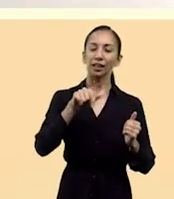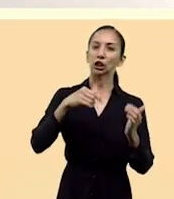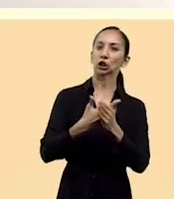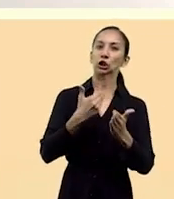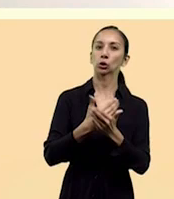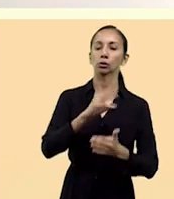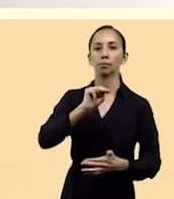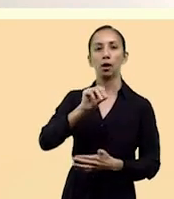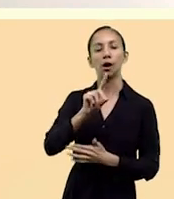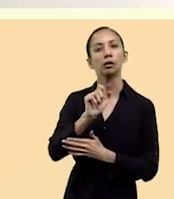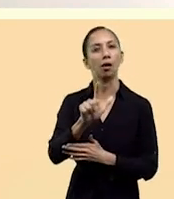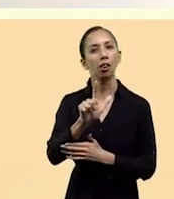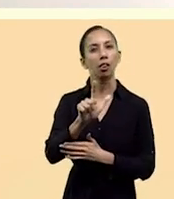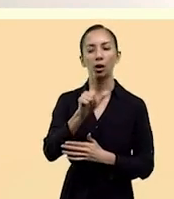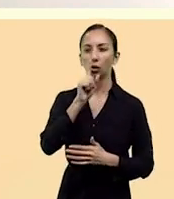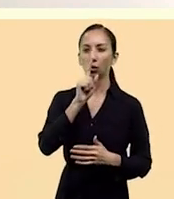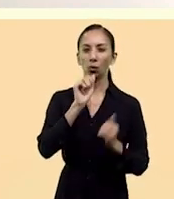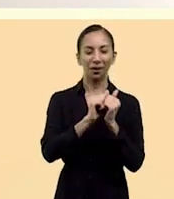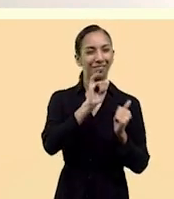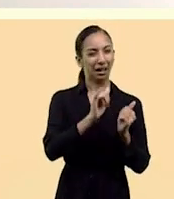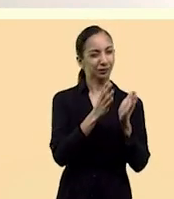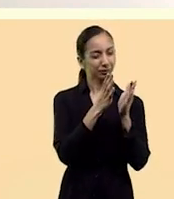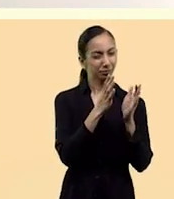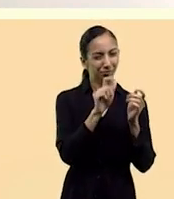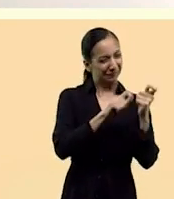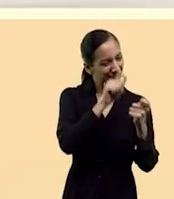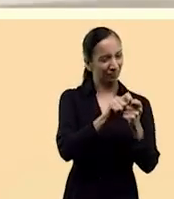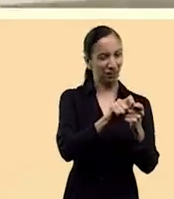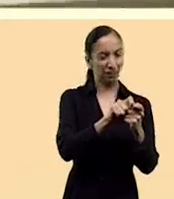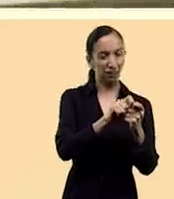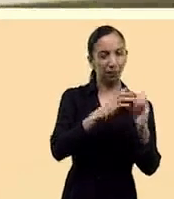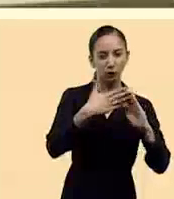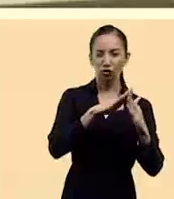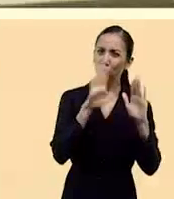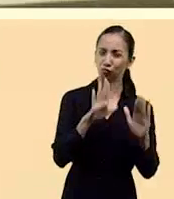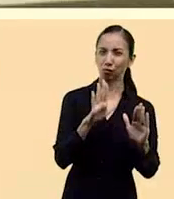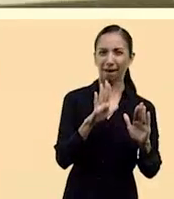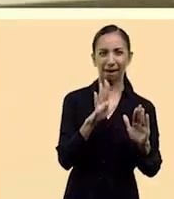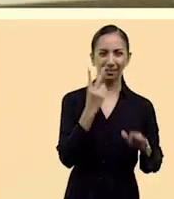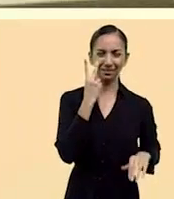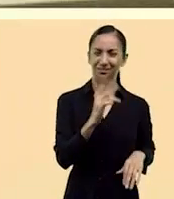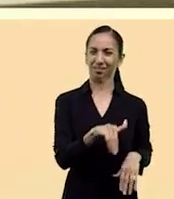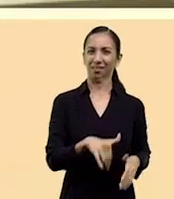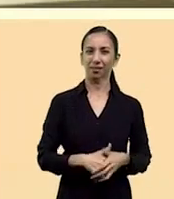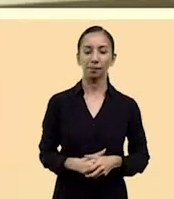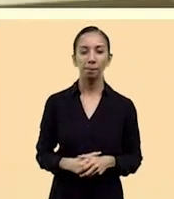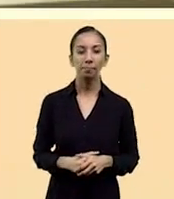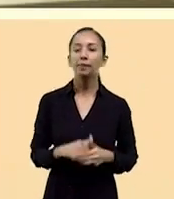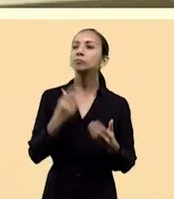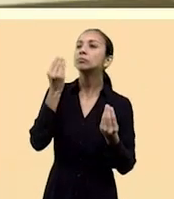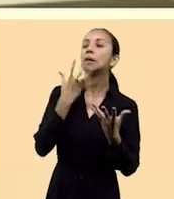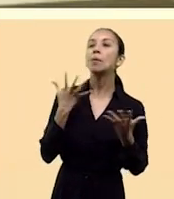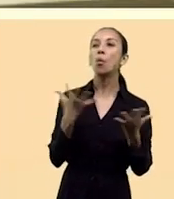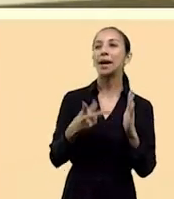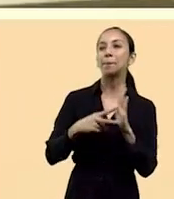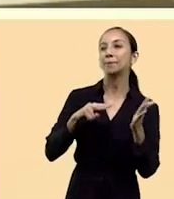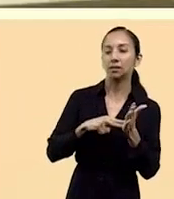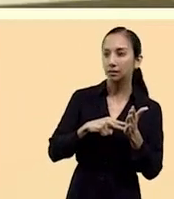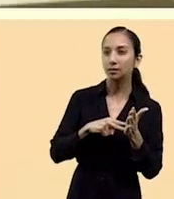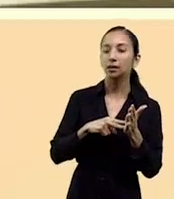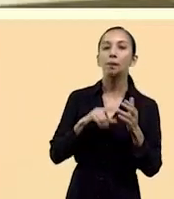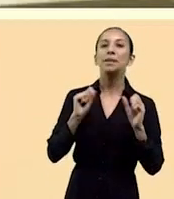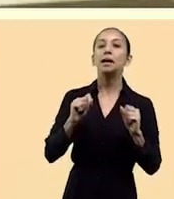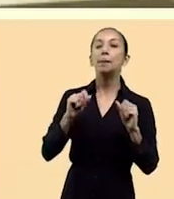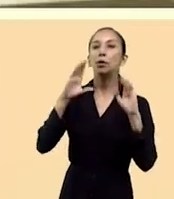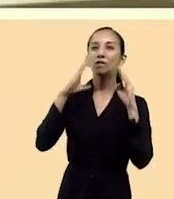with that certain community. And it's a great thing to see. Give us your thoughts on what it means for the ability to focus